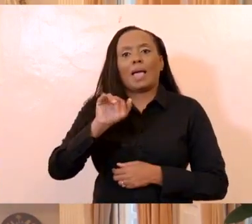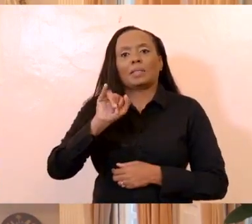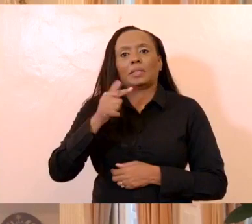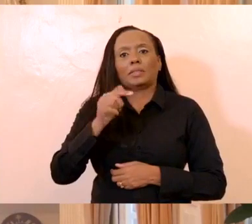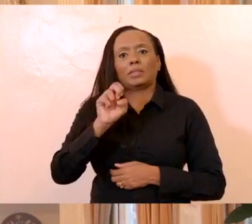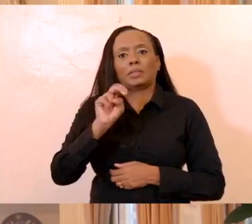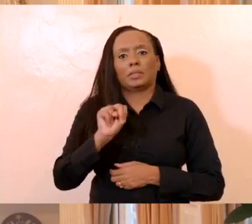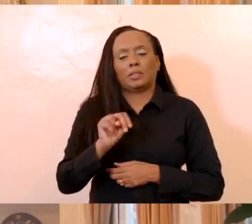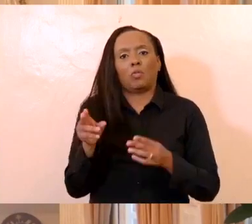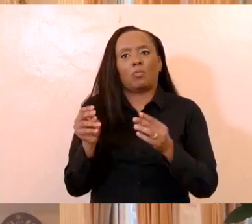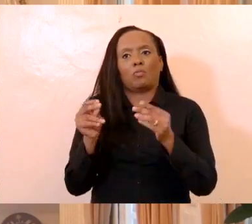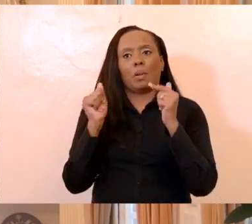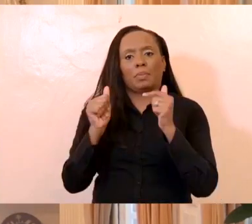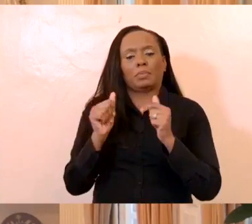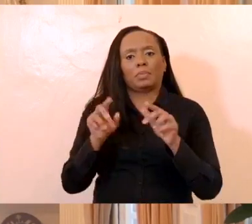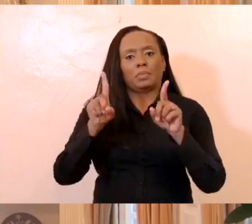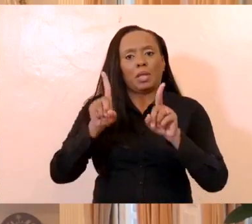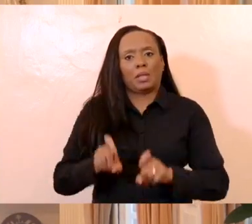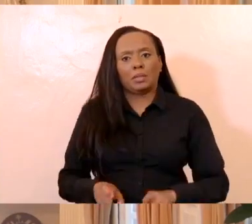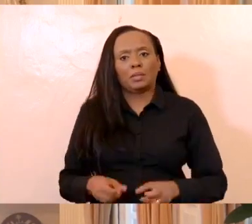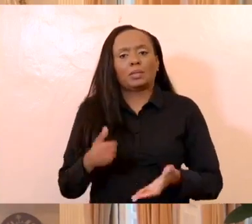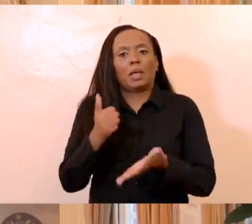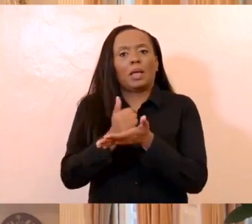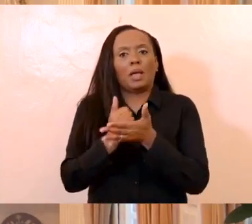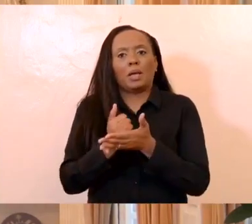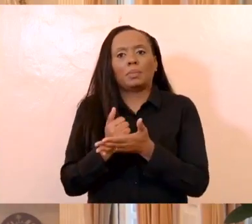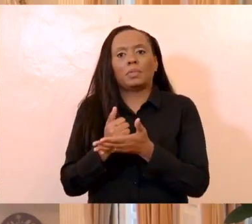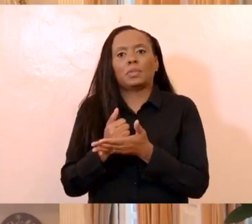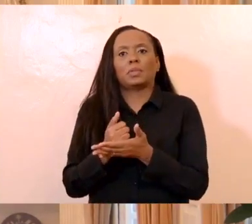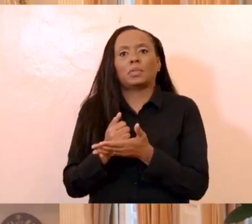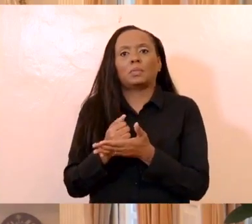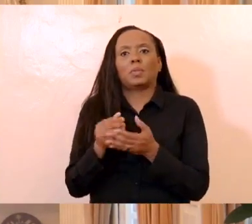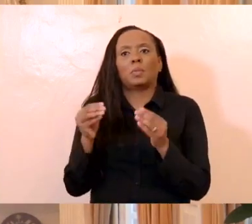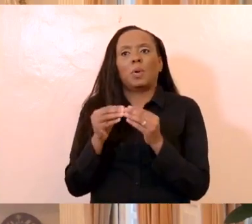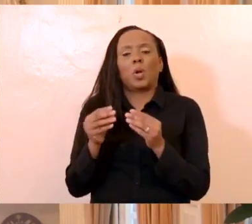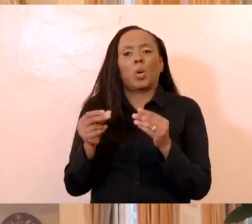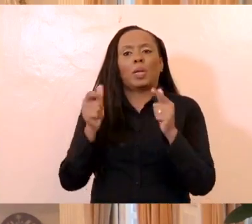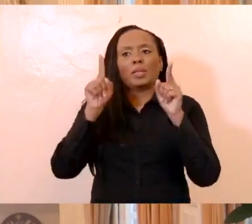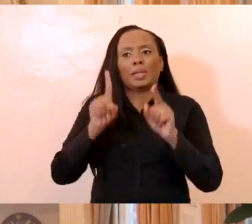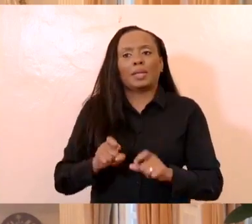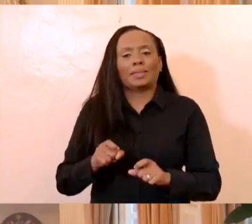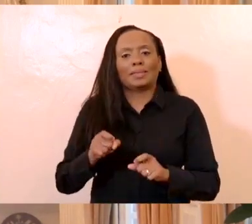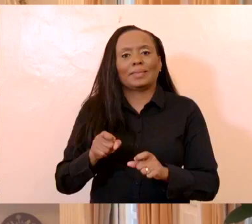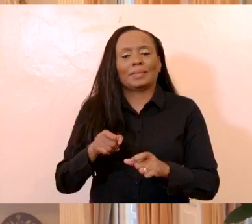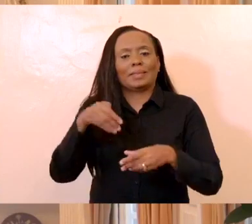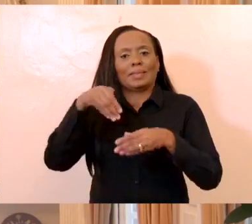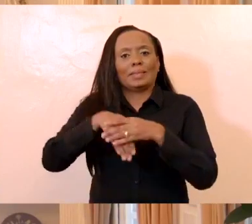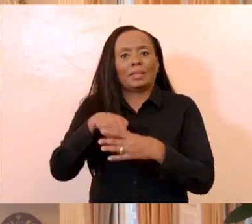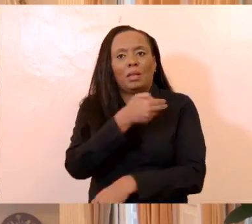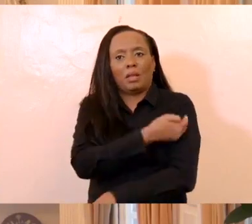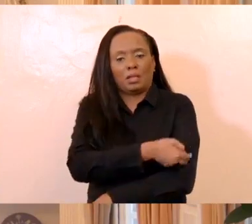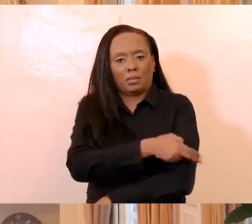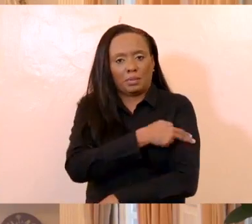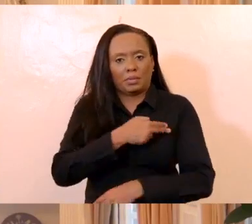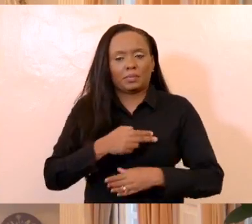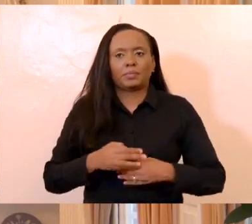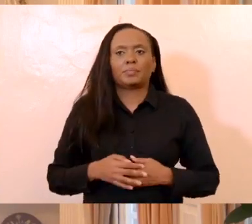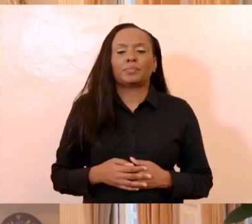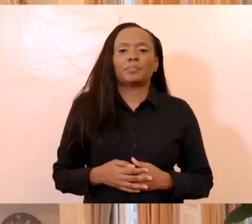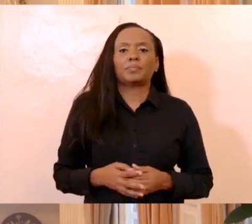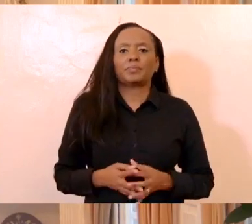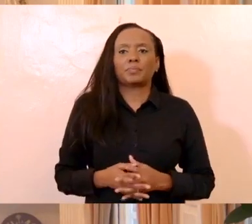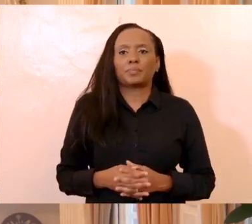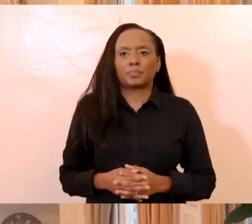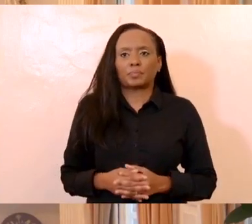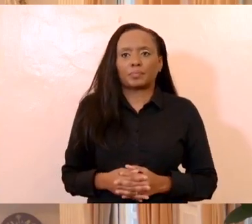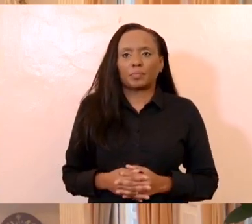contact tracing and to help us with screening within the hospitals. So we are experiencing, therefore,